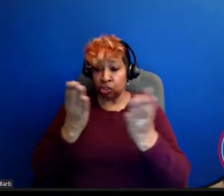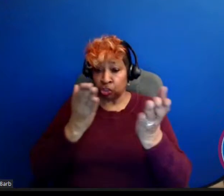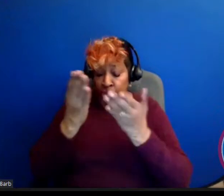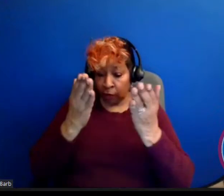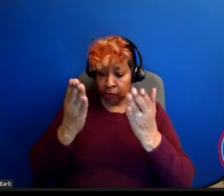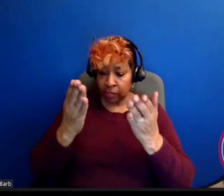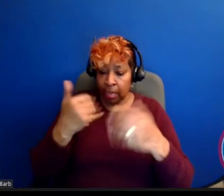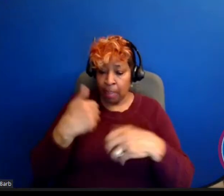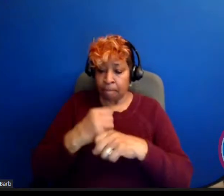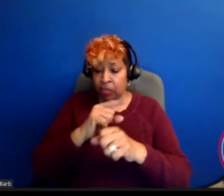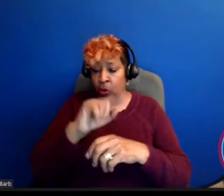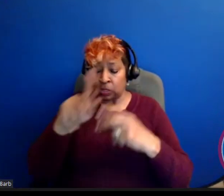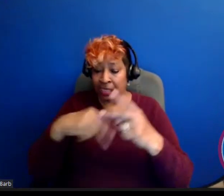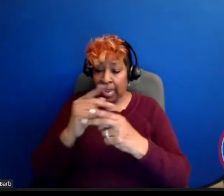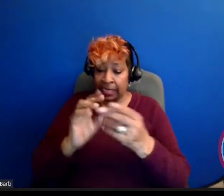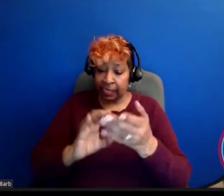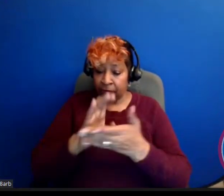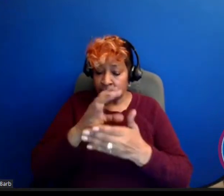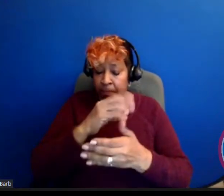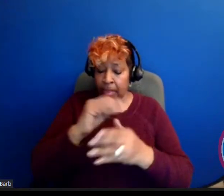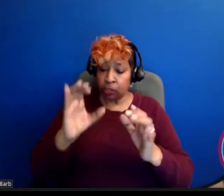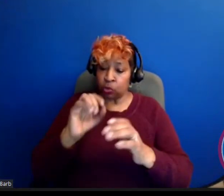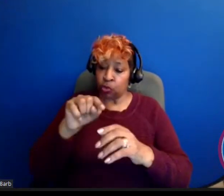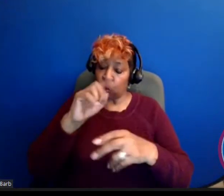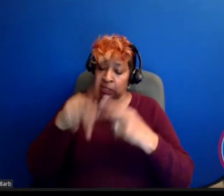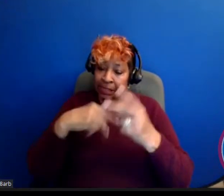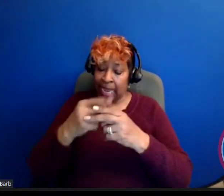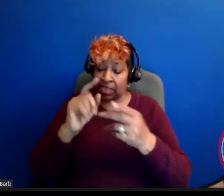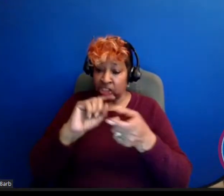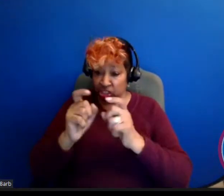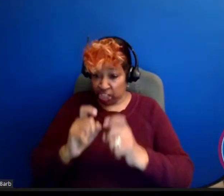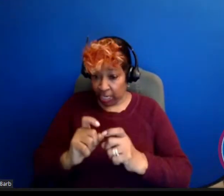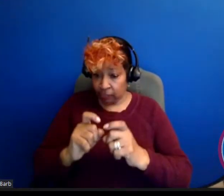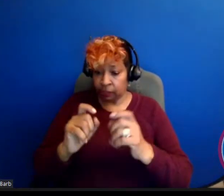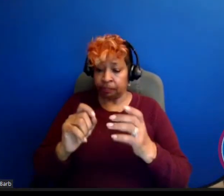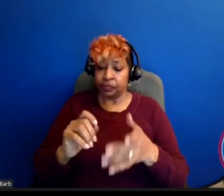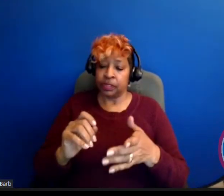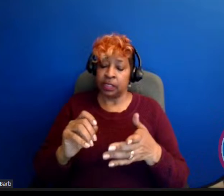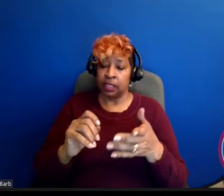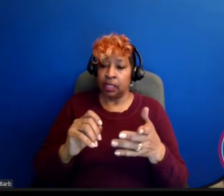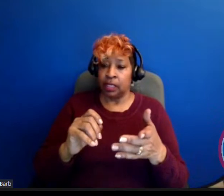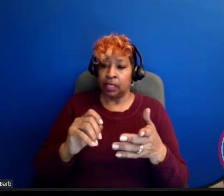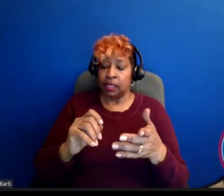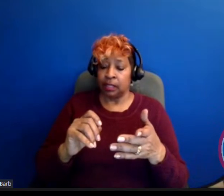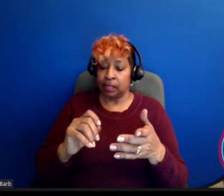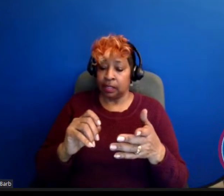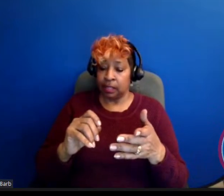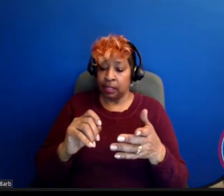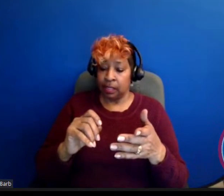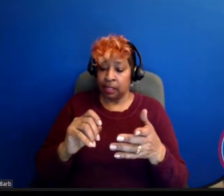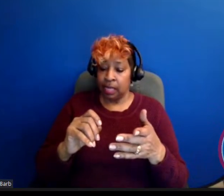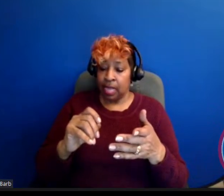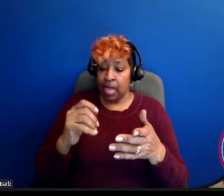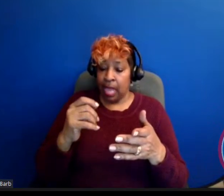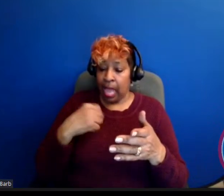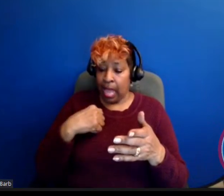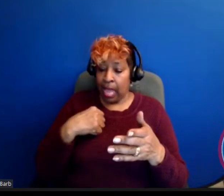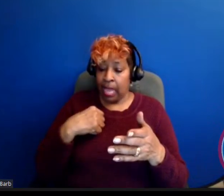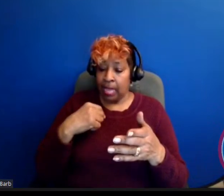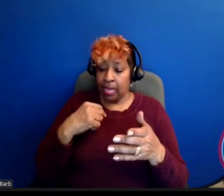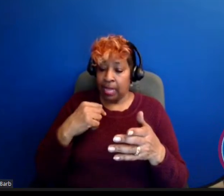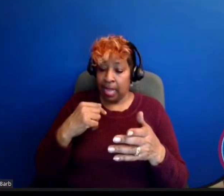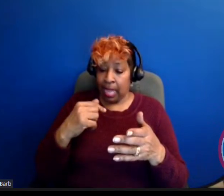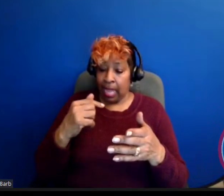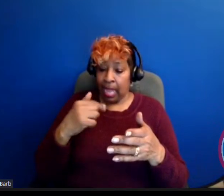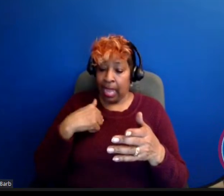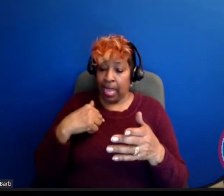kinds of changes. So as I say, I'm optimistic because I believe we have a more activist city council than we had in 2013. I think